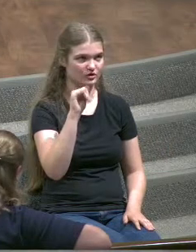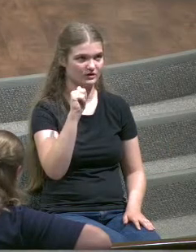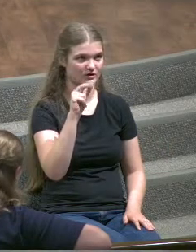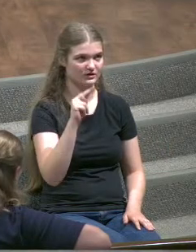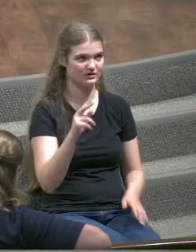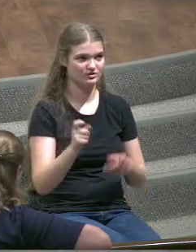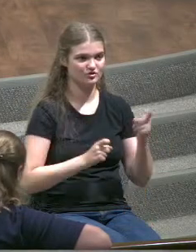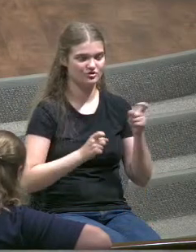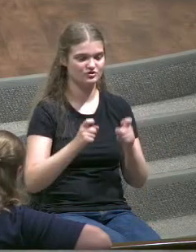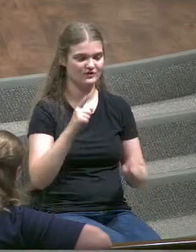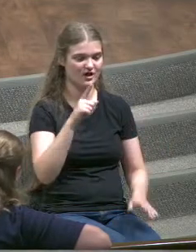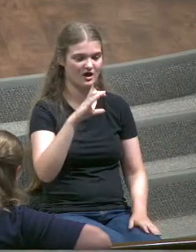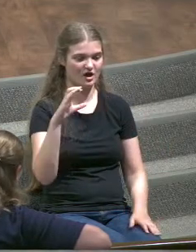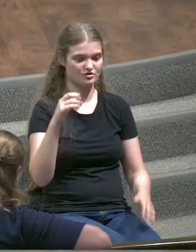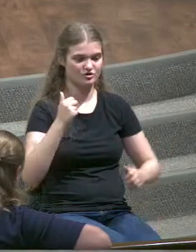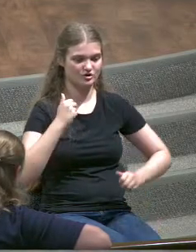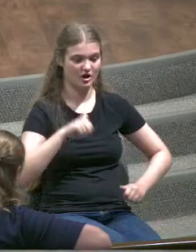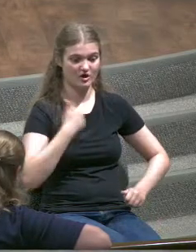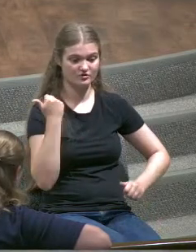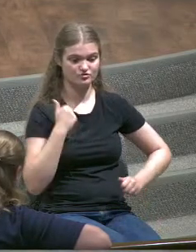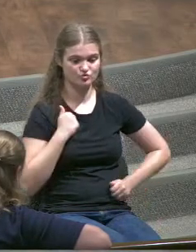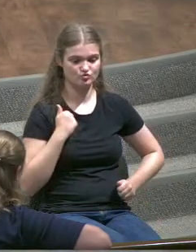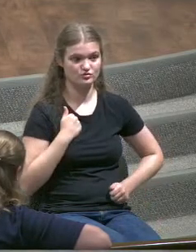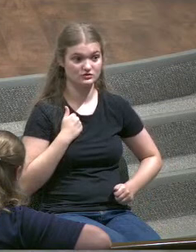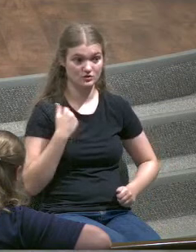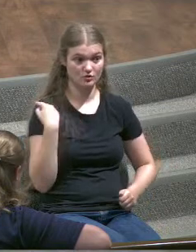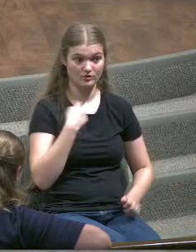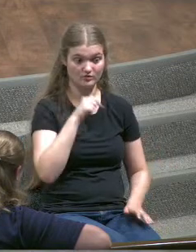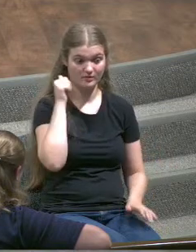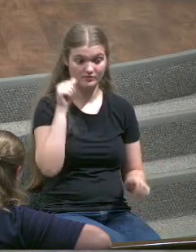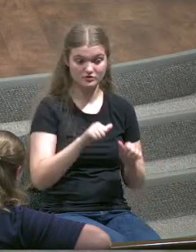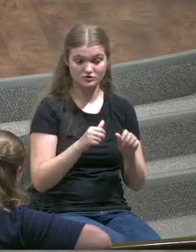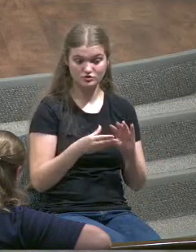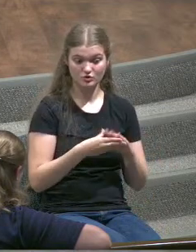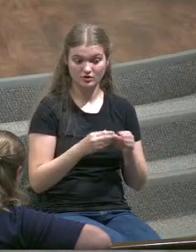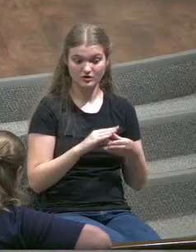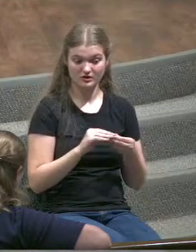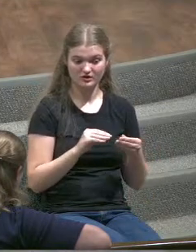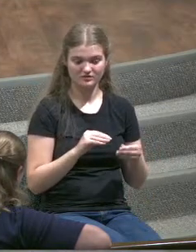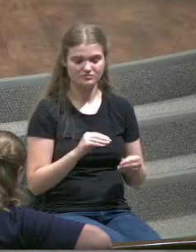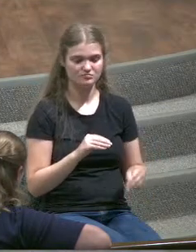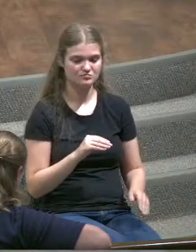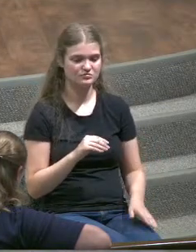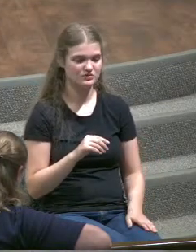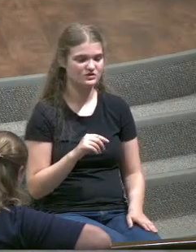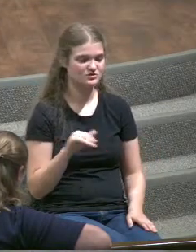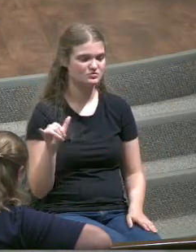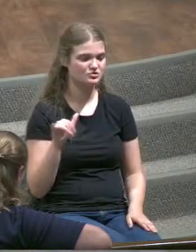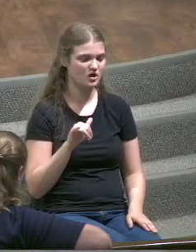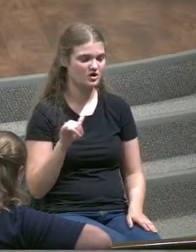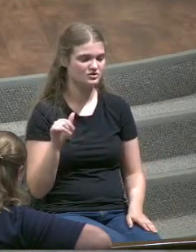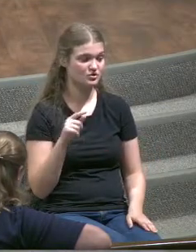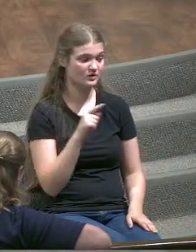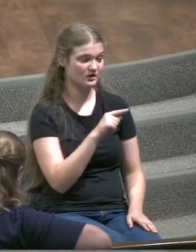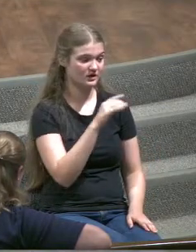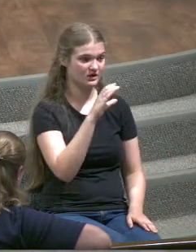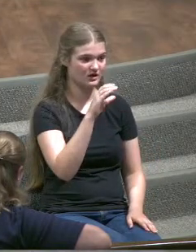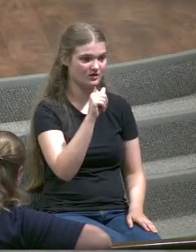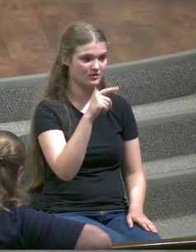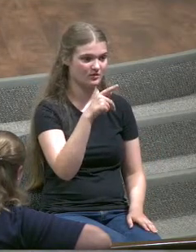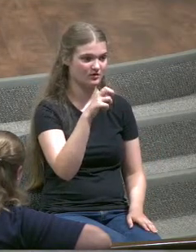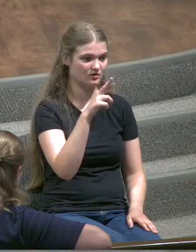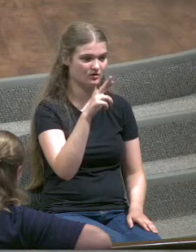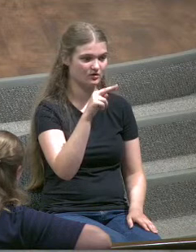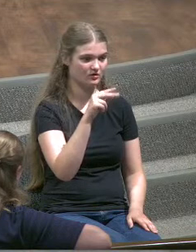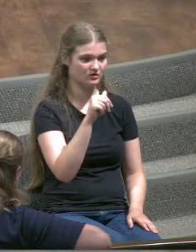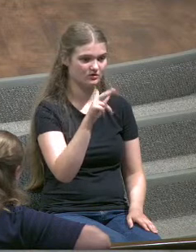And do we remember what happened? This was also at Capernaum, same place. It says, a centurion